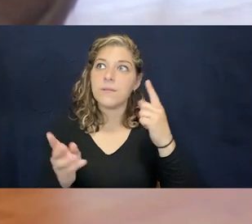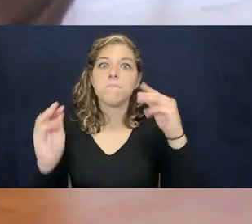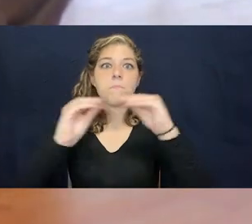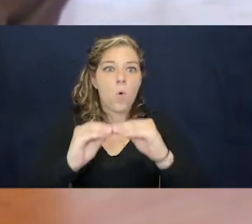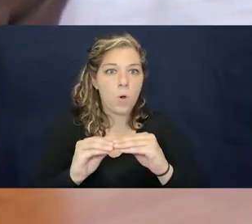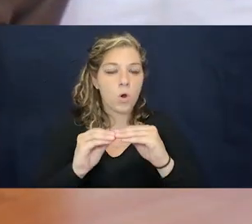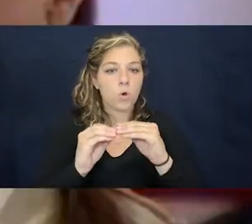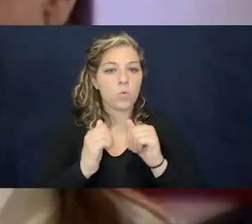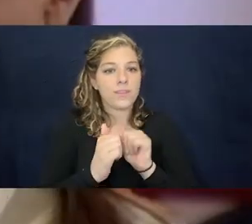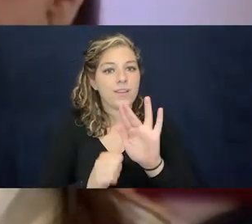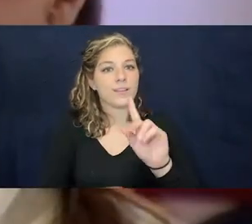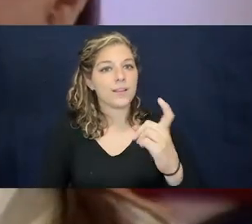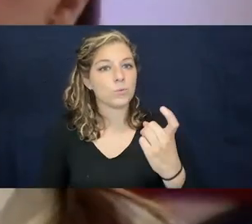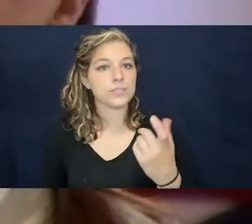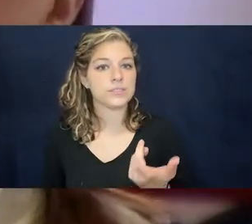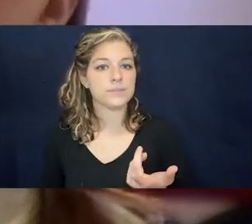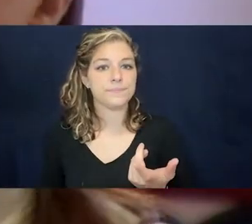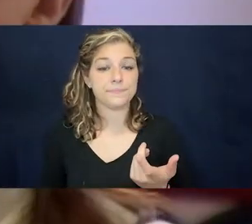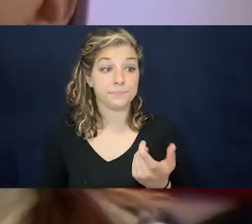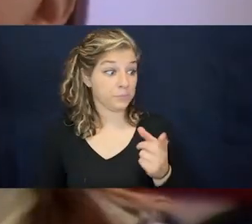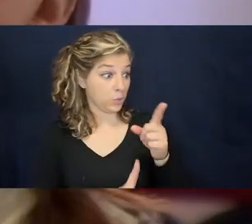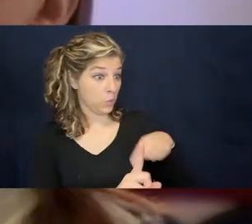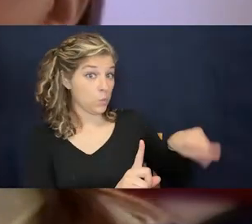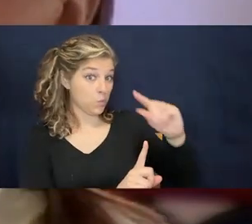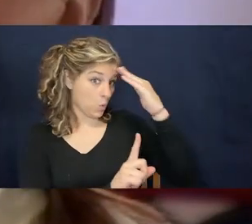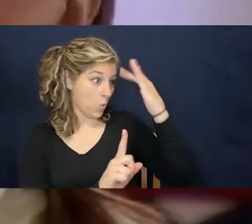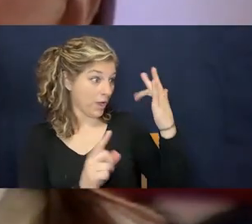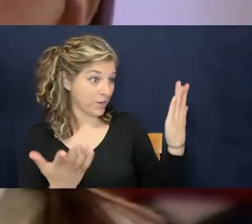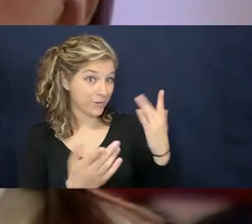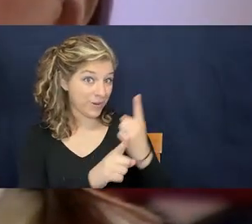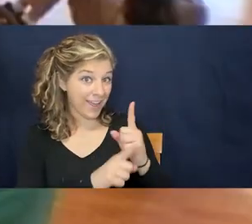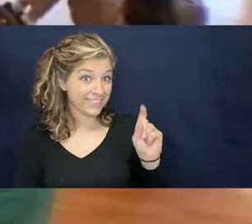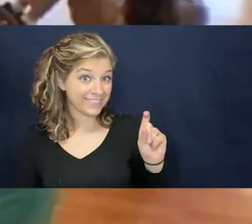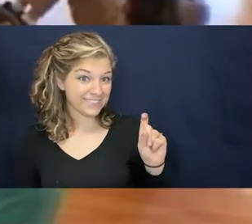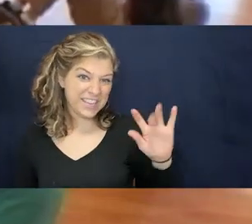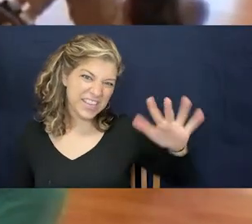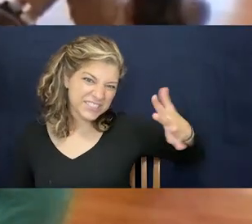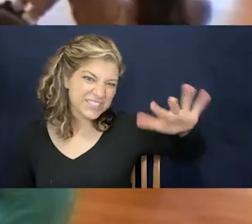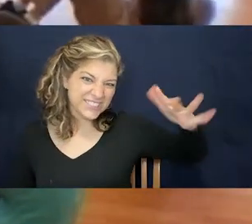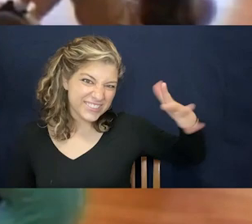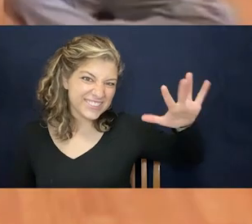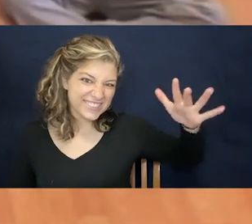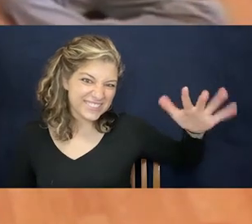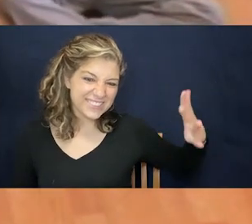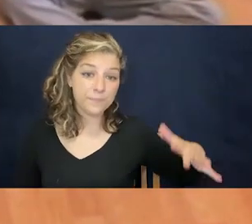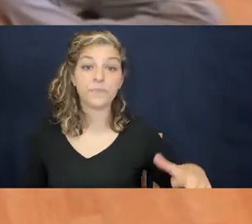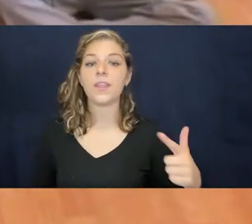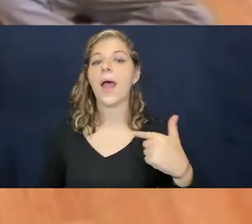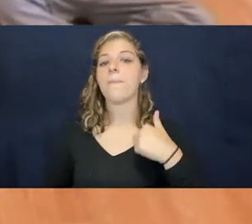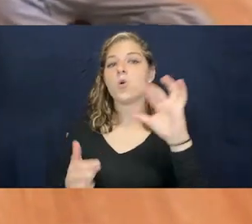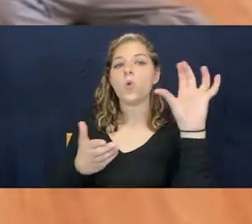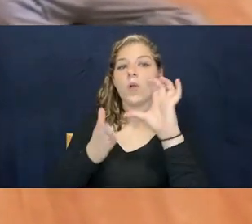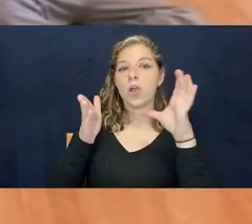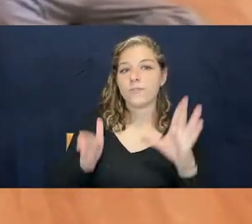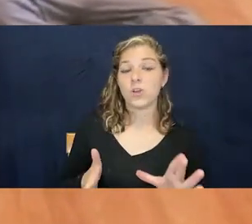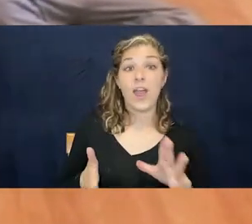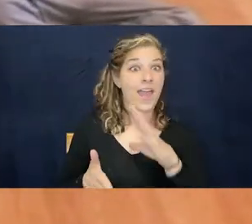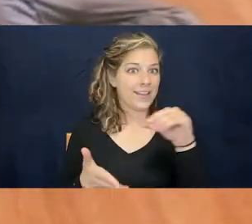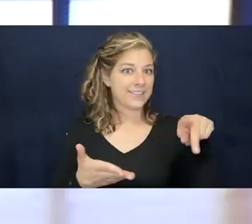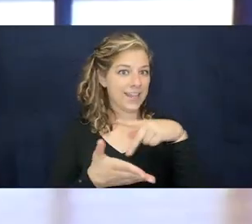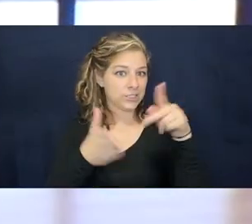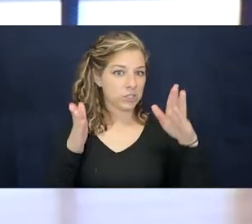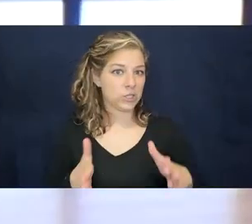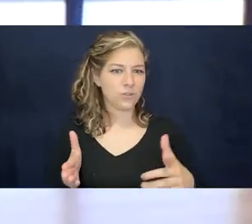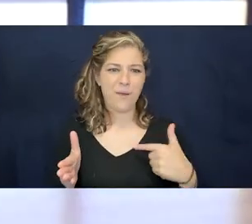questions of a young person, but I think it's intensified even more because of Marfans. You guys kind of know why you're here, right? Ish, kind